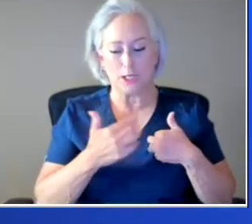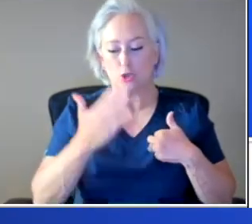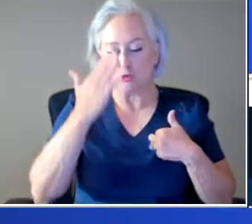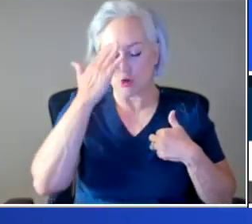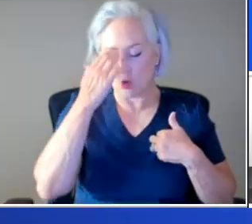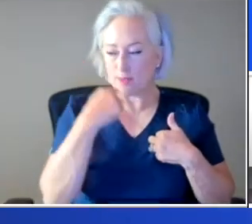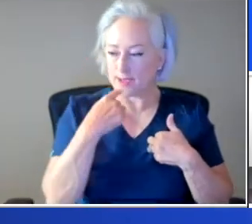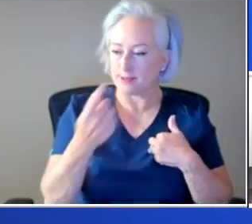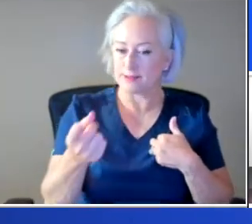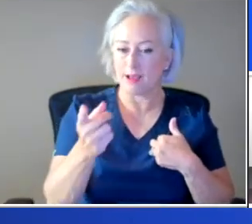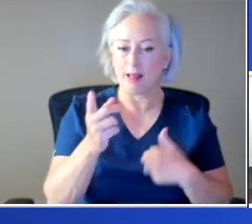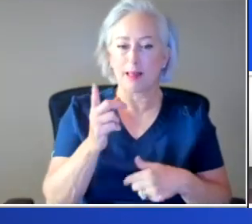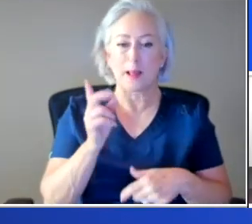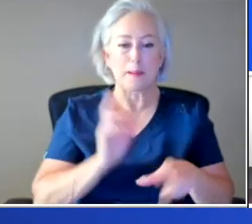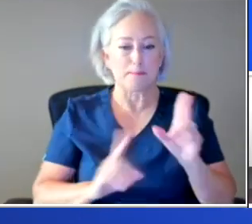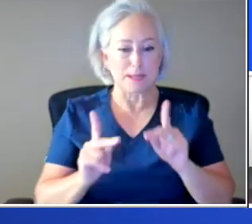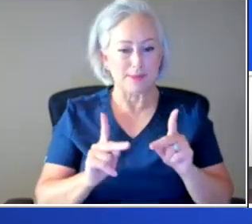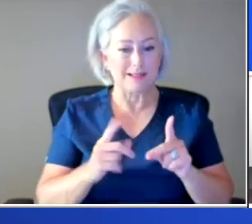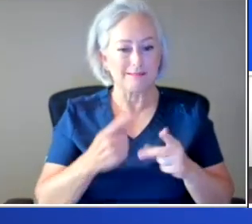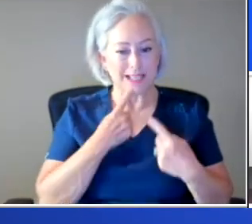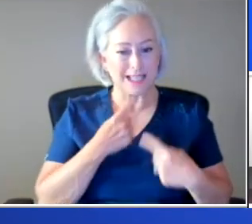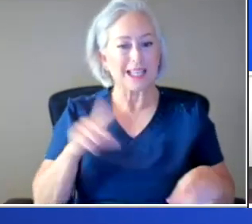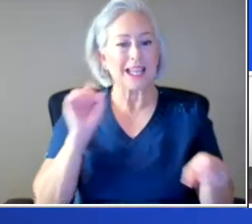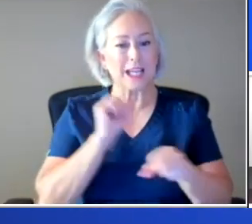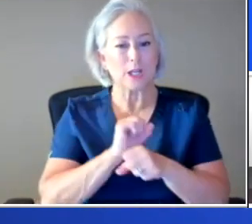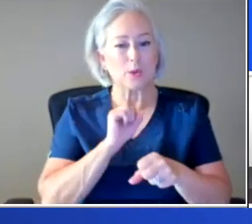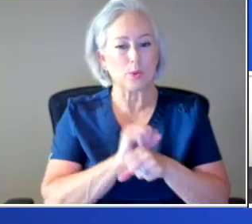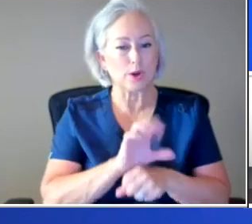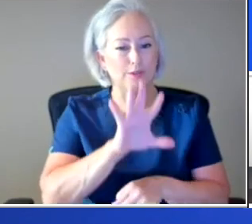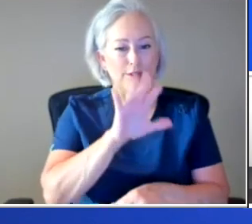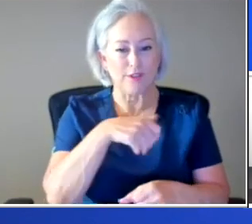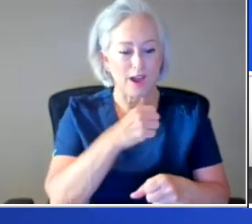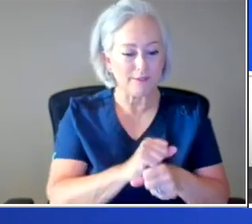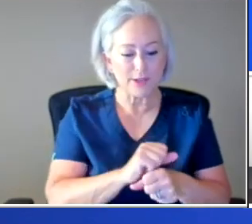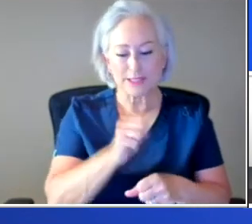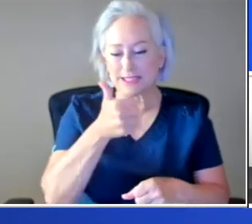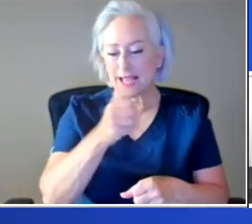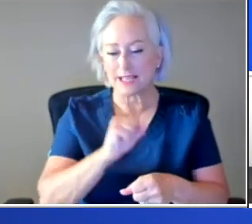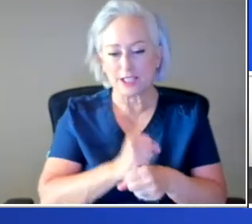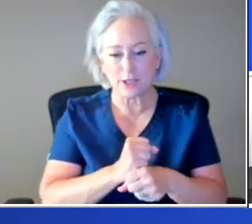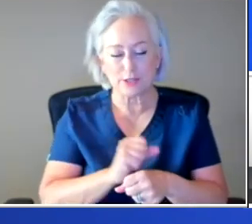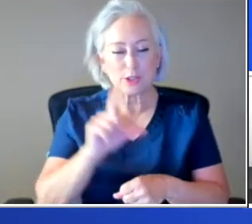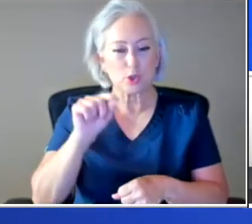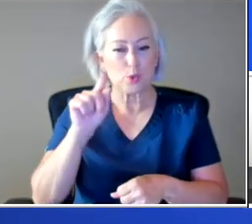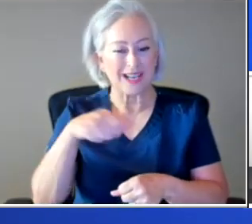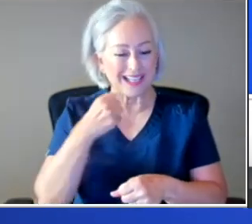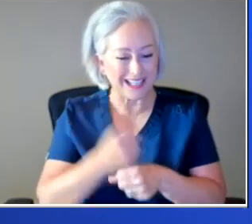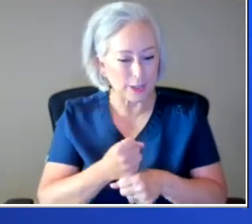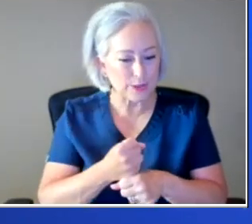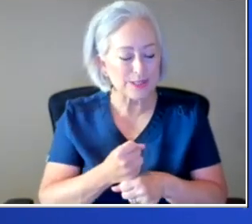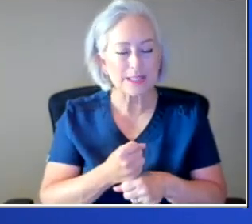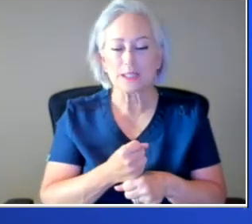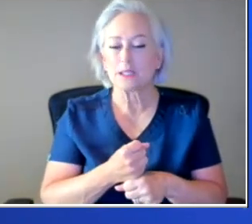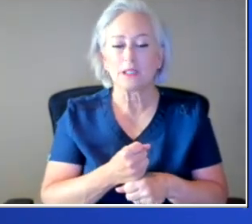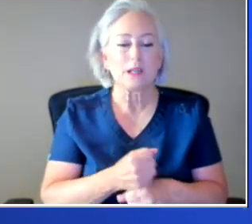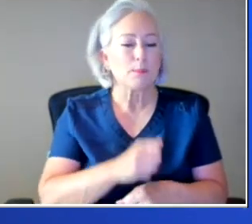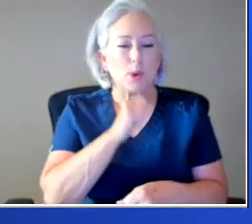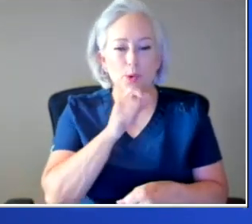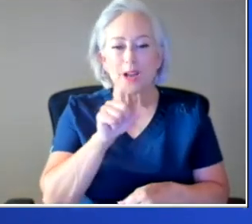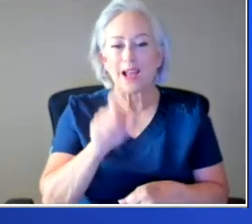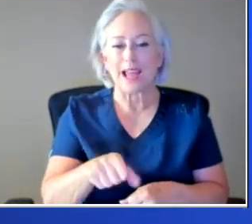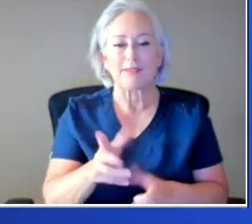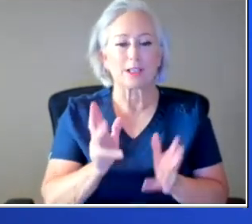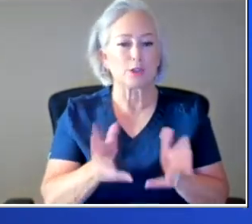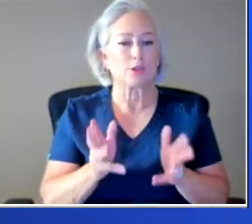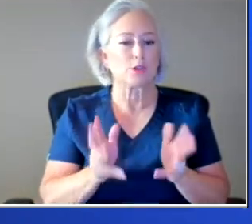for 5 years, 10 years, 20 years. But we're no longer having conversations about how much time they can get me.